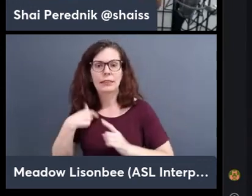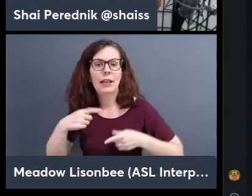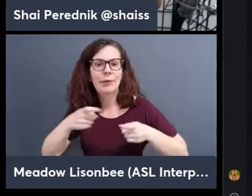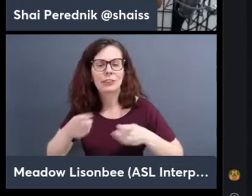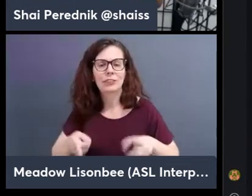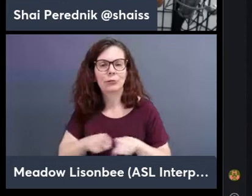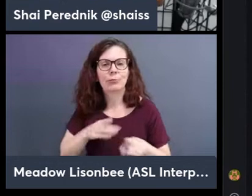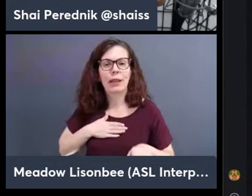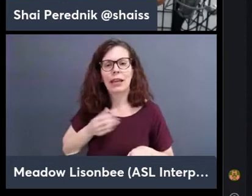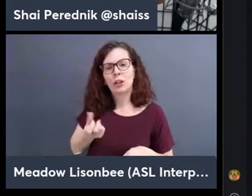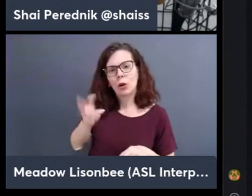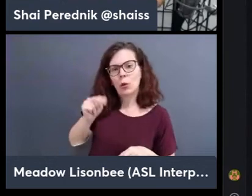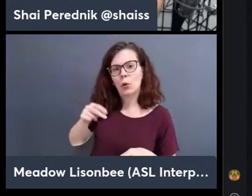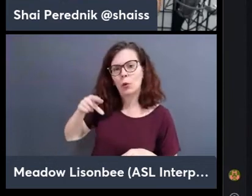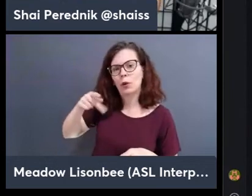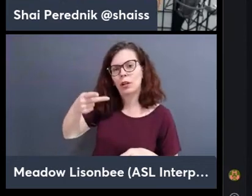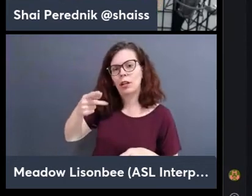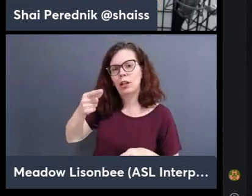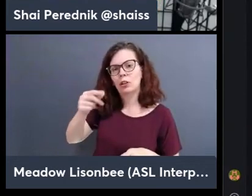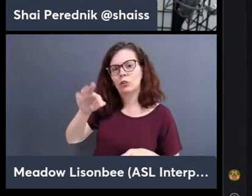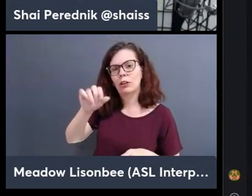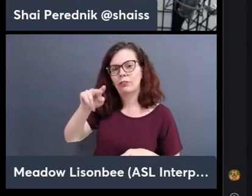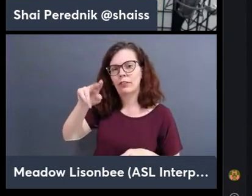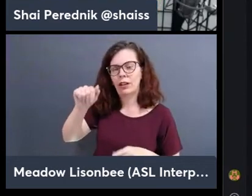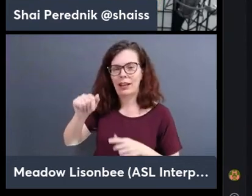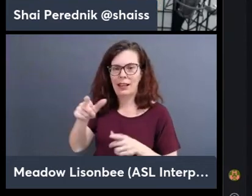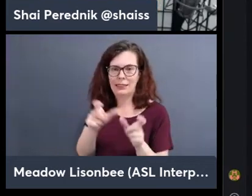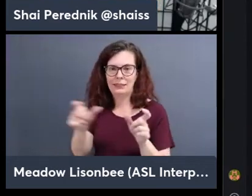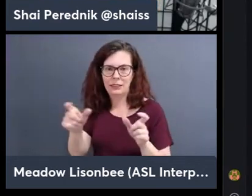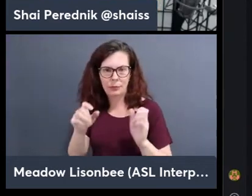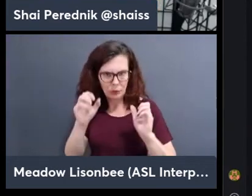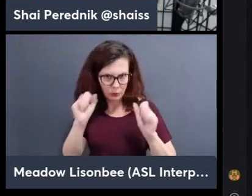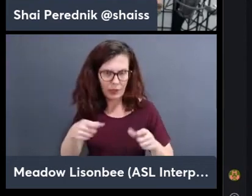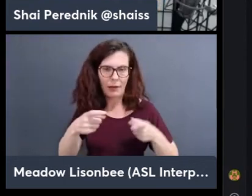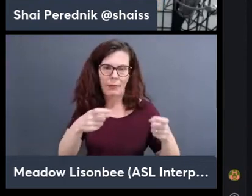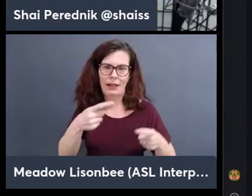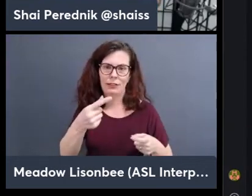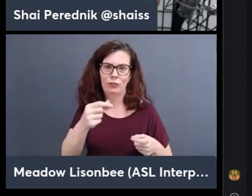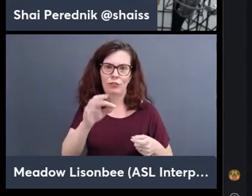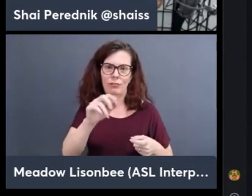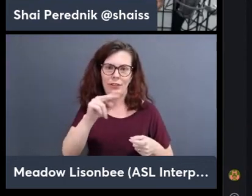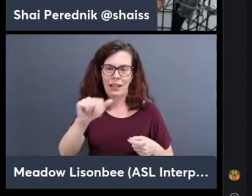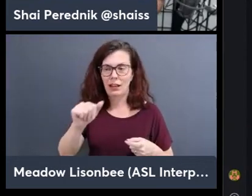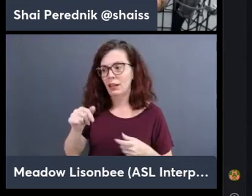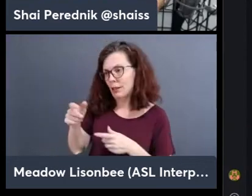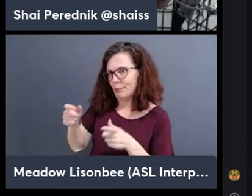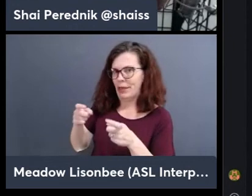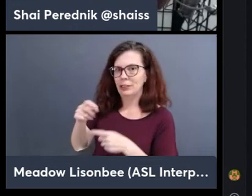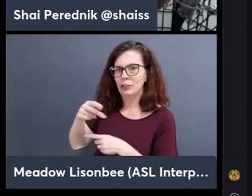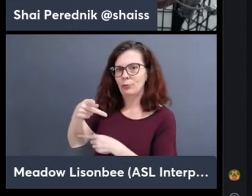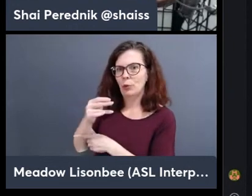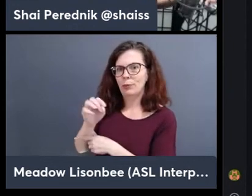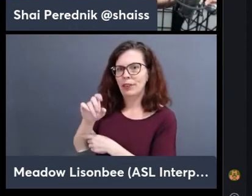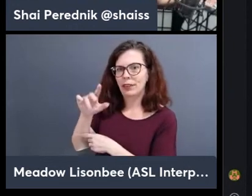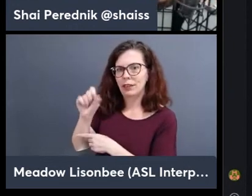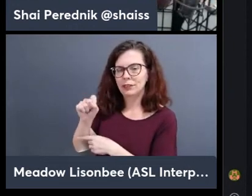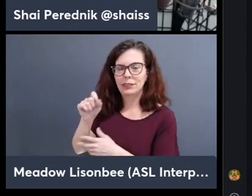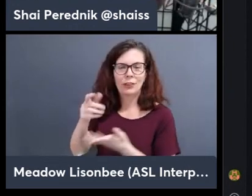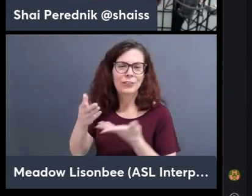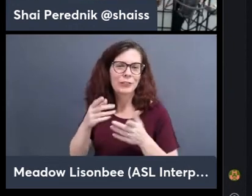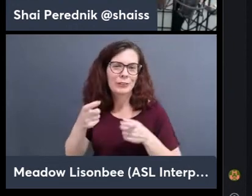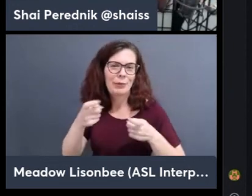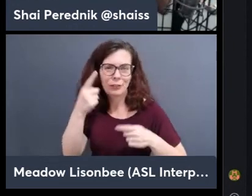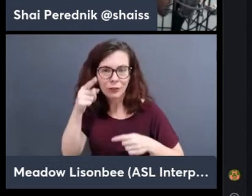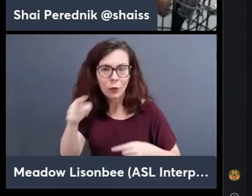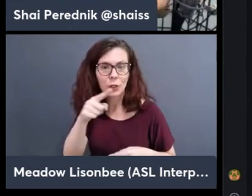Grafana instance, but there's also managed Grafana, right? So you can have your managed Grafana, managed Prometheus, and you can have those services managed for you. And